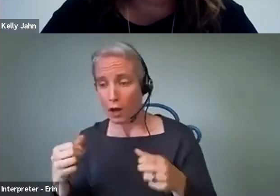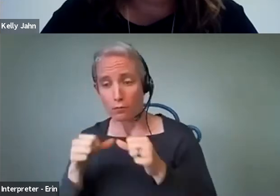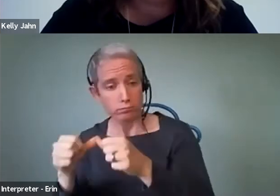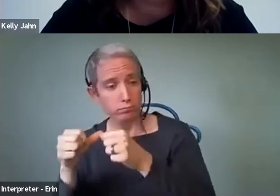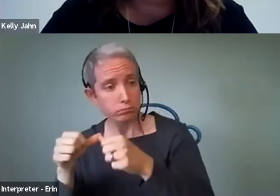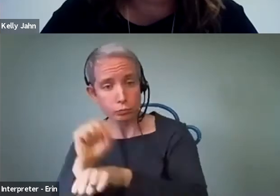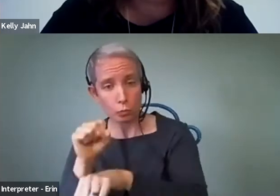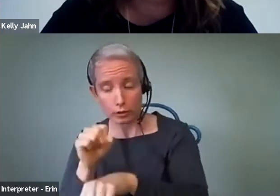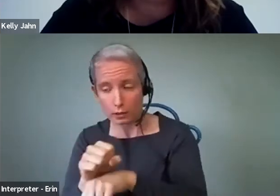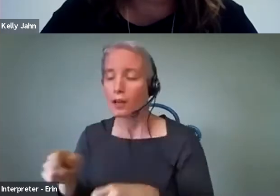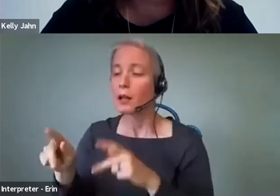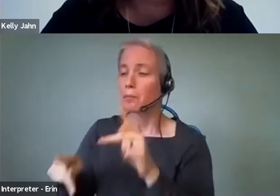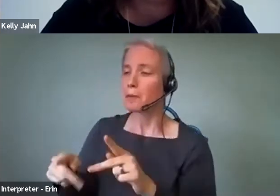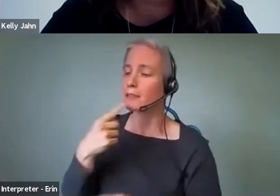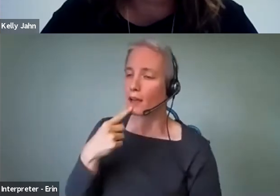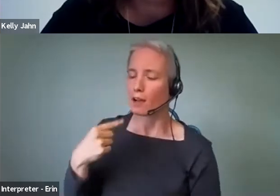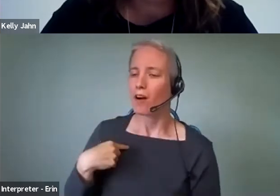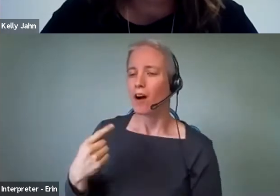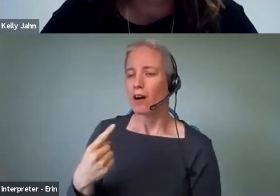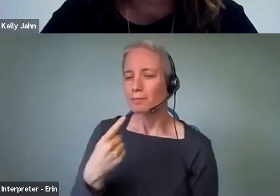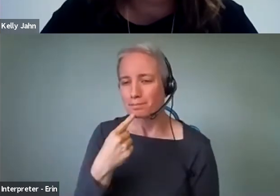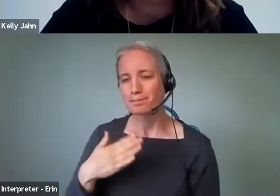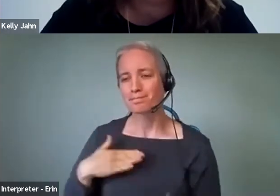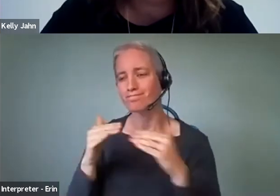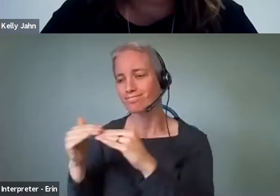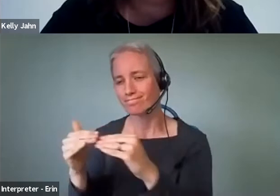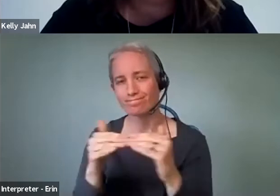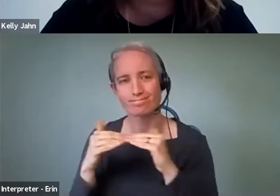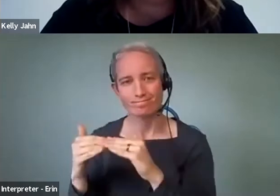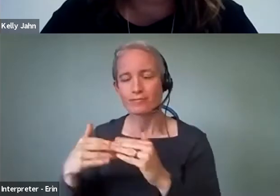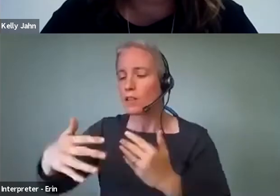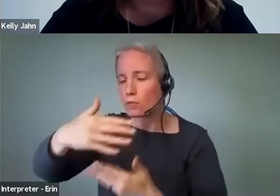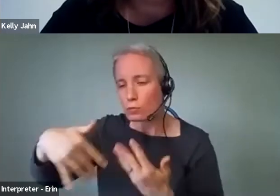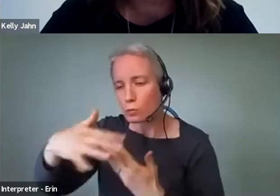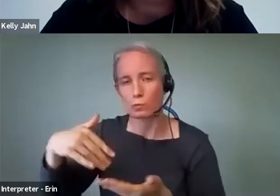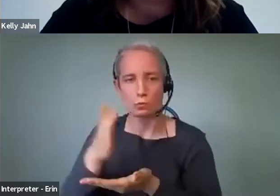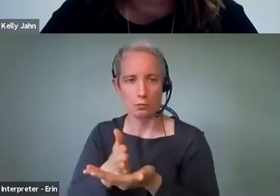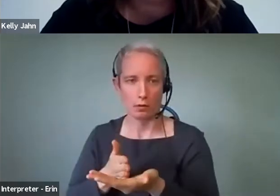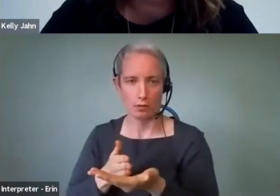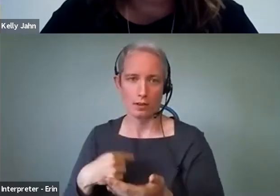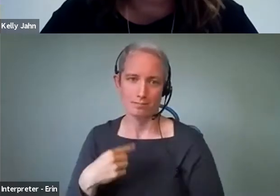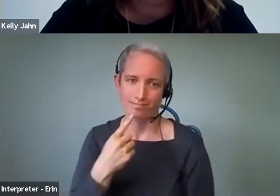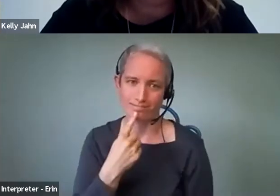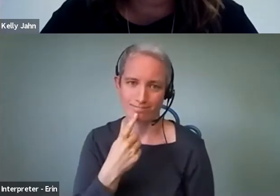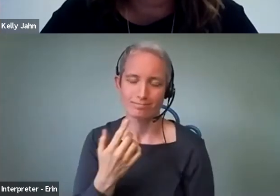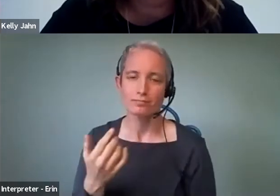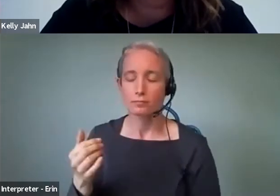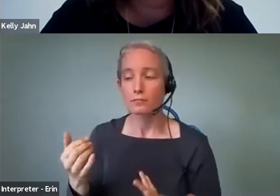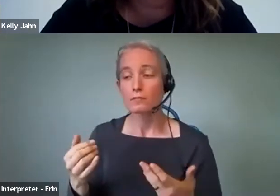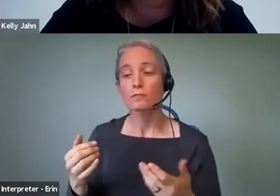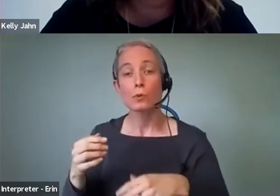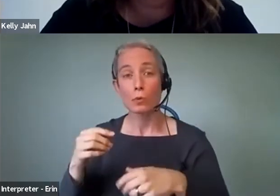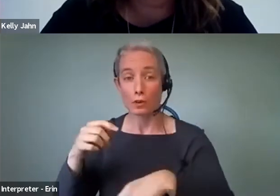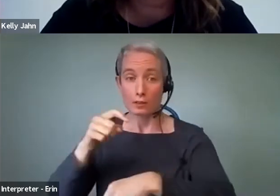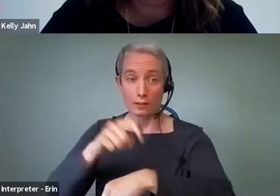casual interactions, their colleagues, and the social side to it, which is not, and which with time is going